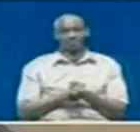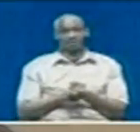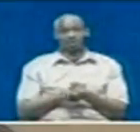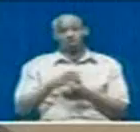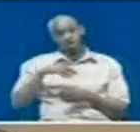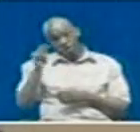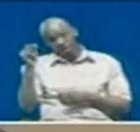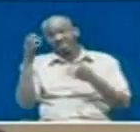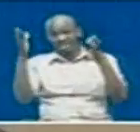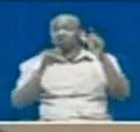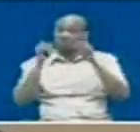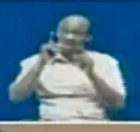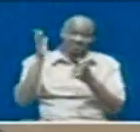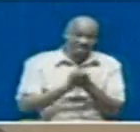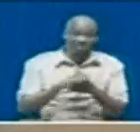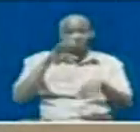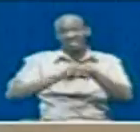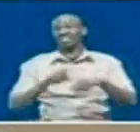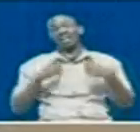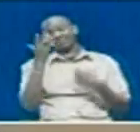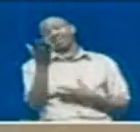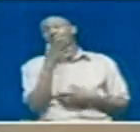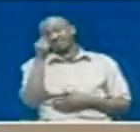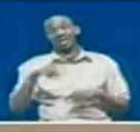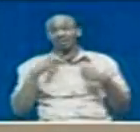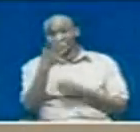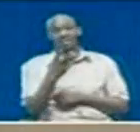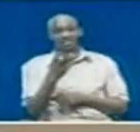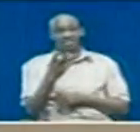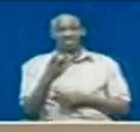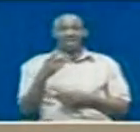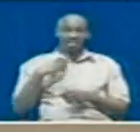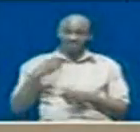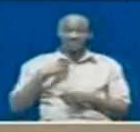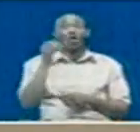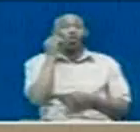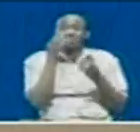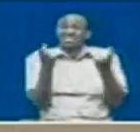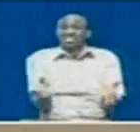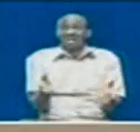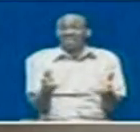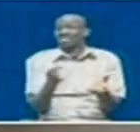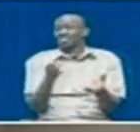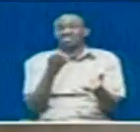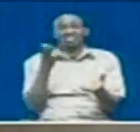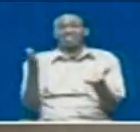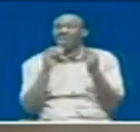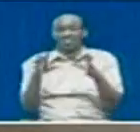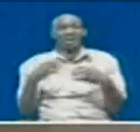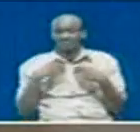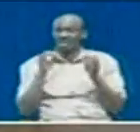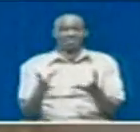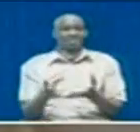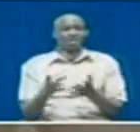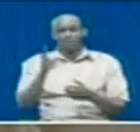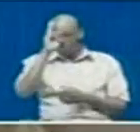going out, travel, get a life. Because even being at home, nothing changes. Police say